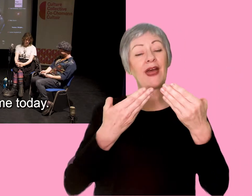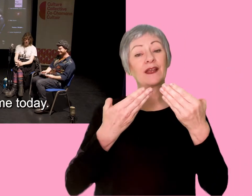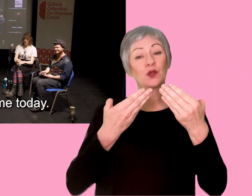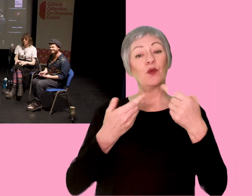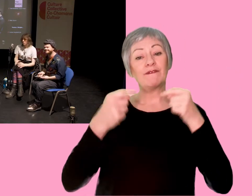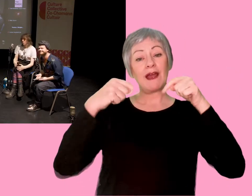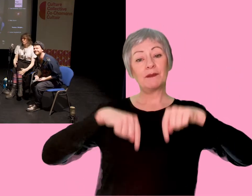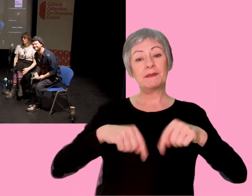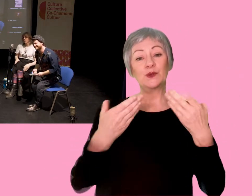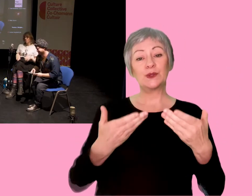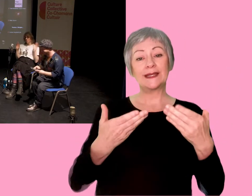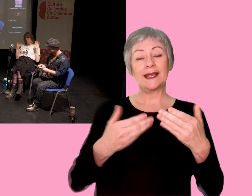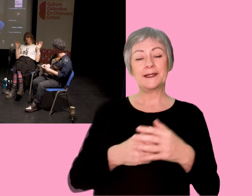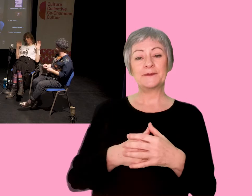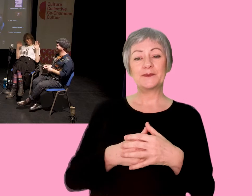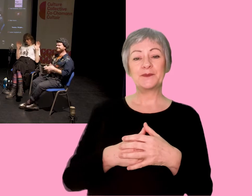today.